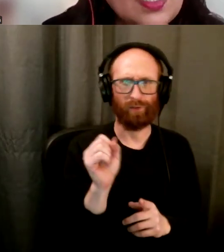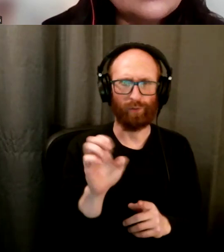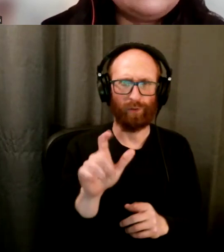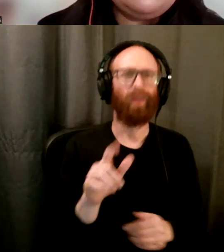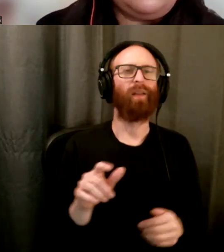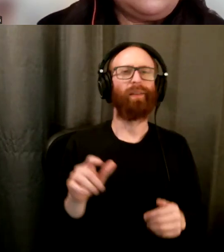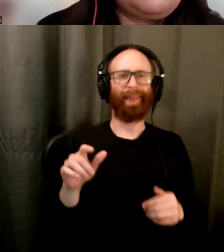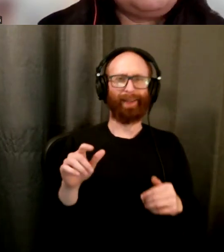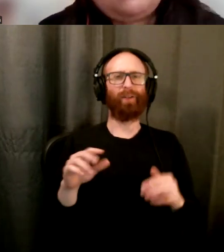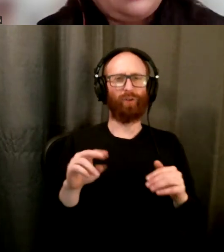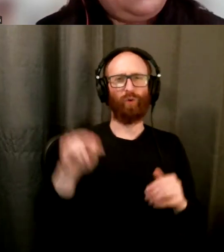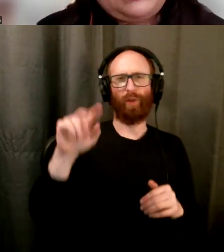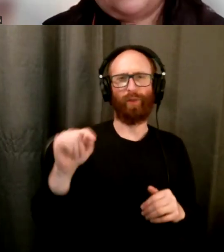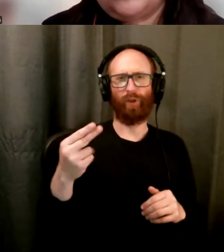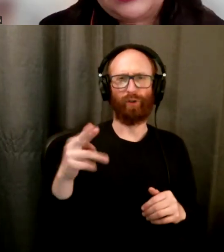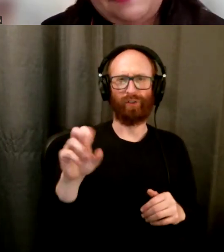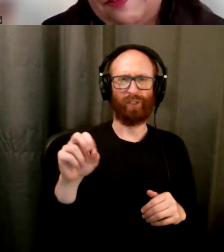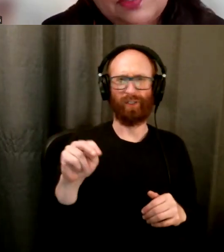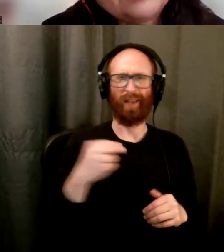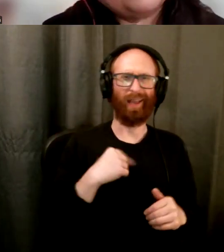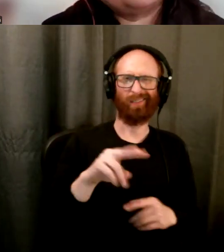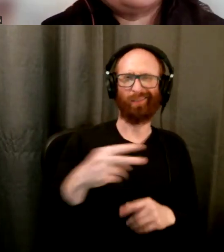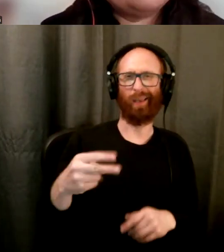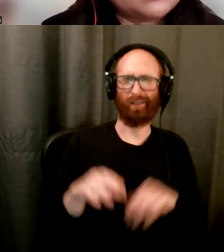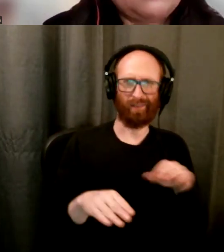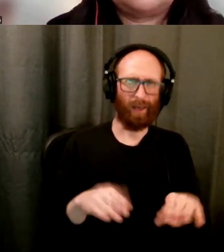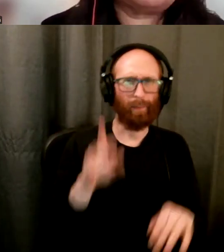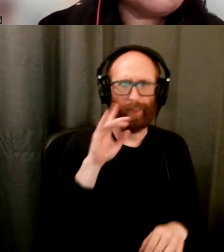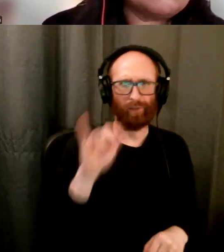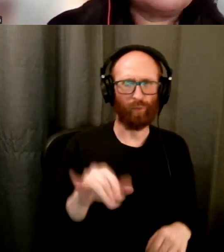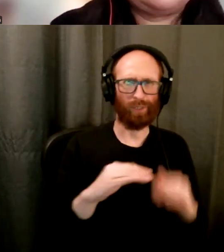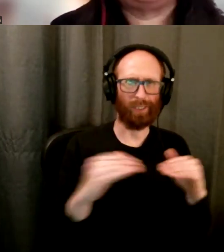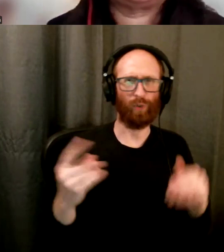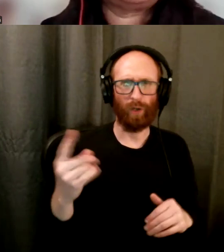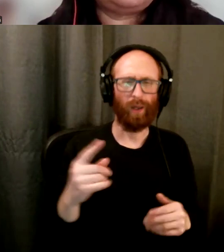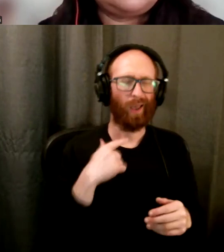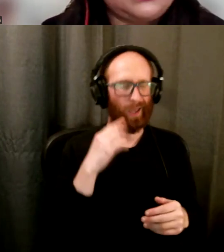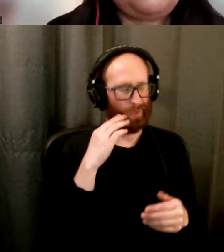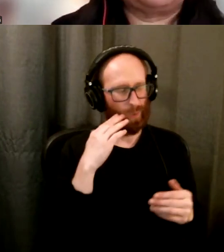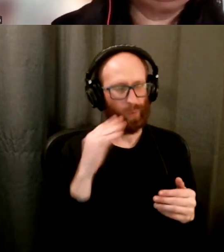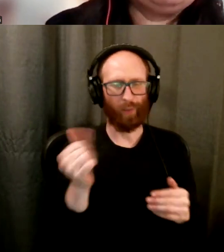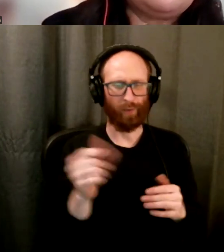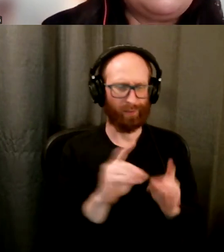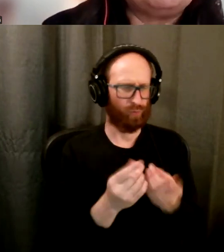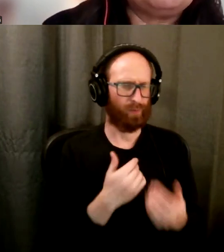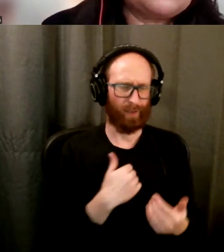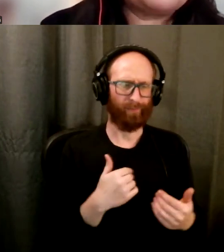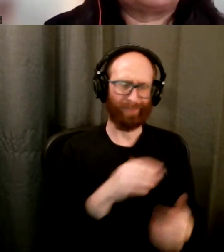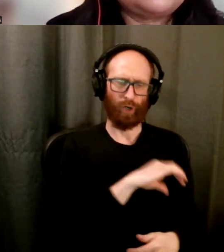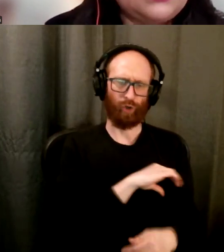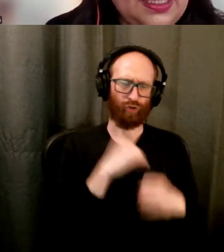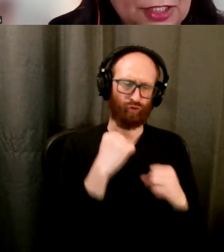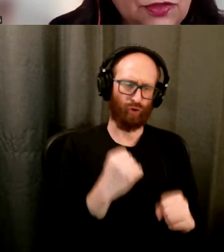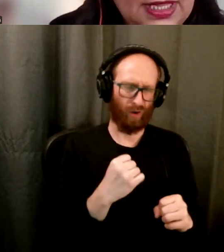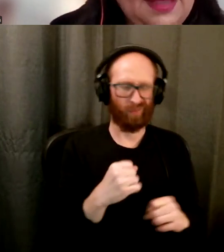tier one, but I know many schools have different other programs, Character Strong, Kelso, etc.,